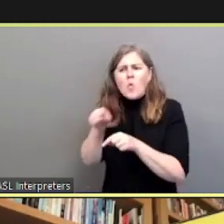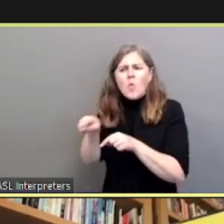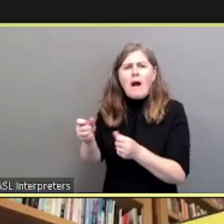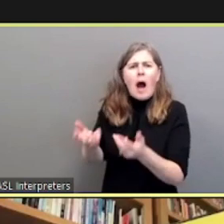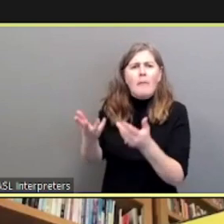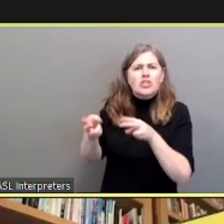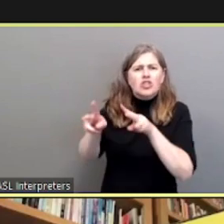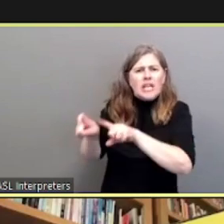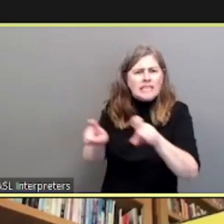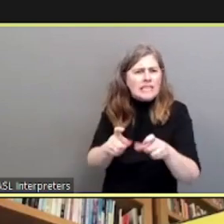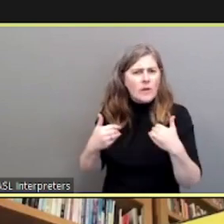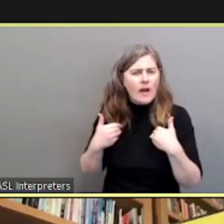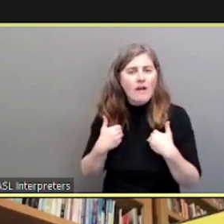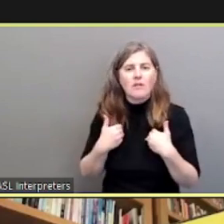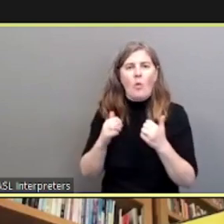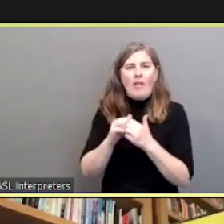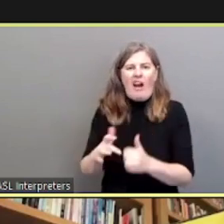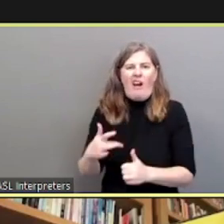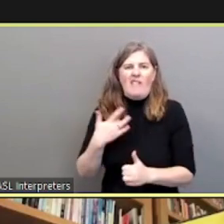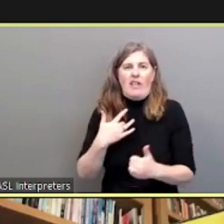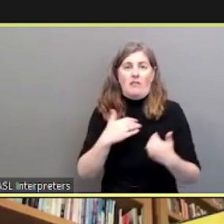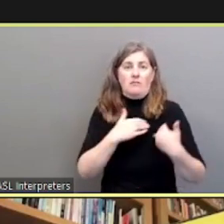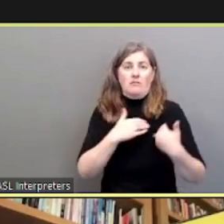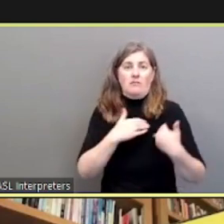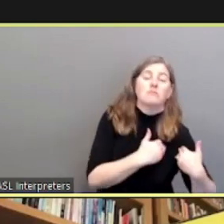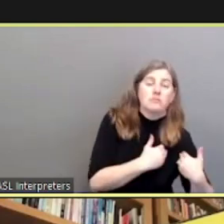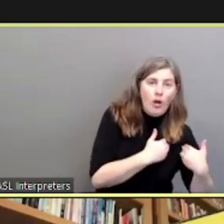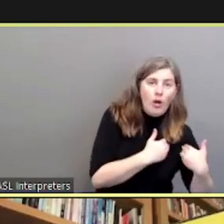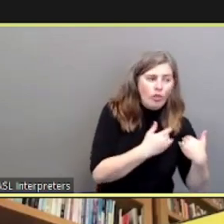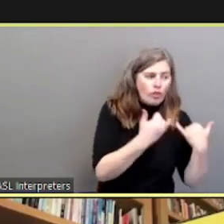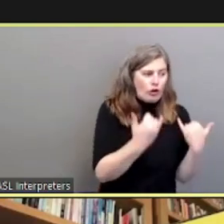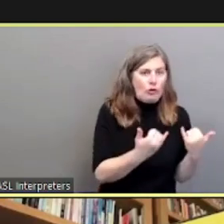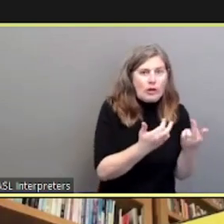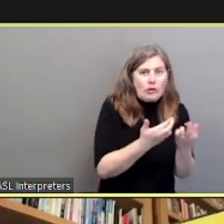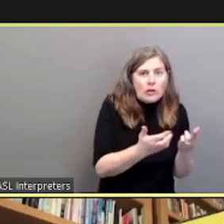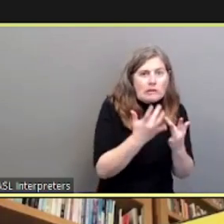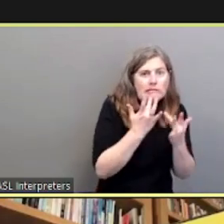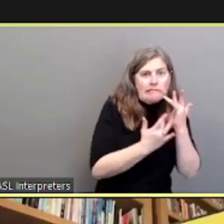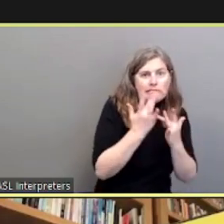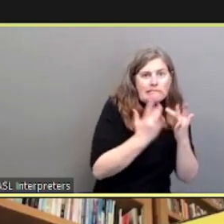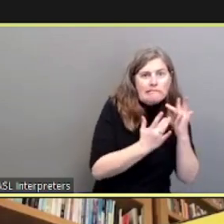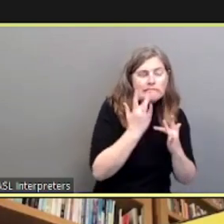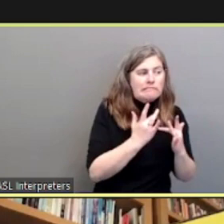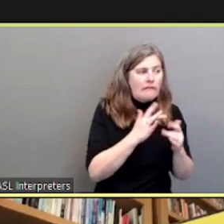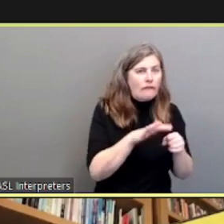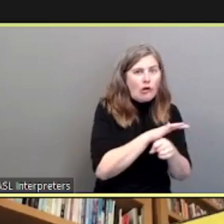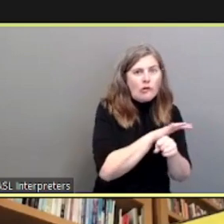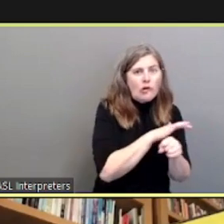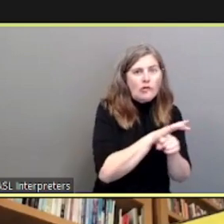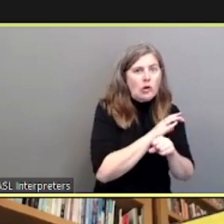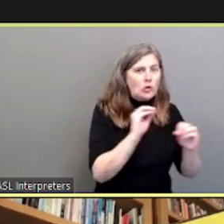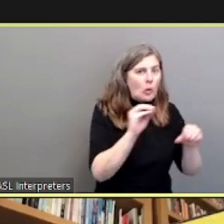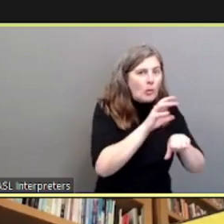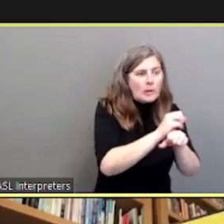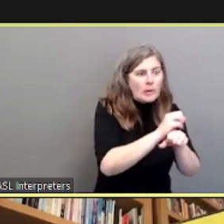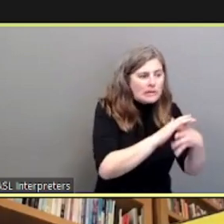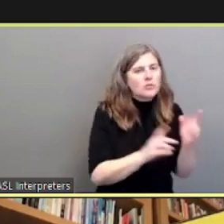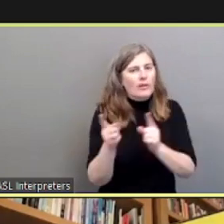doing without burdening existing testing resources that are close to full right now.